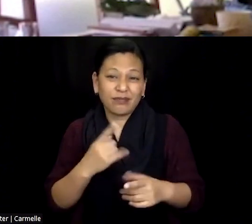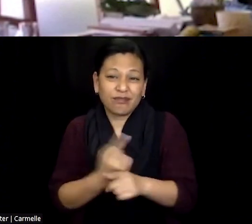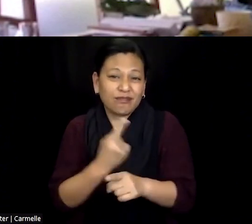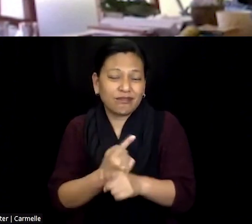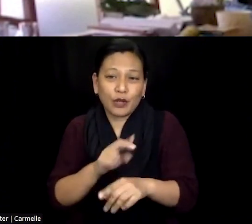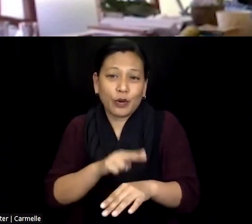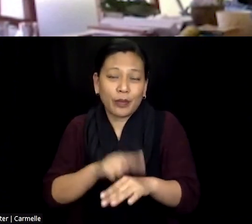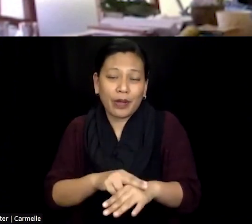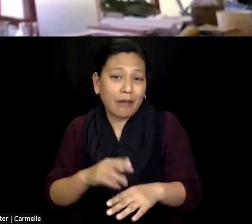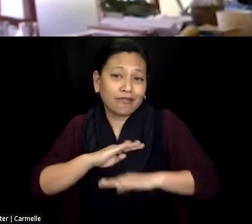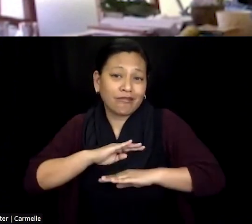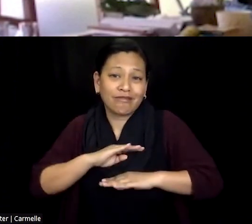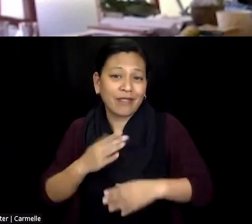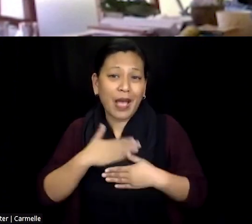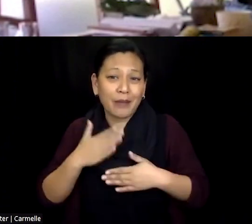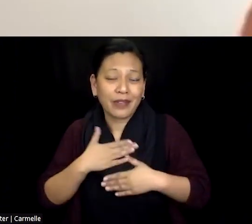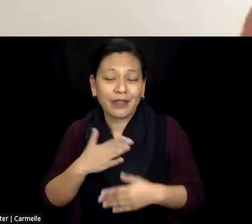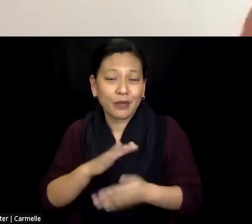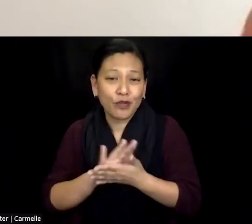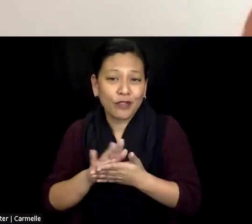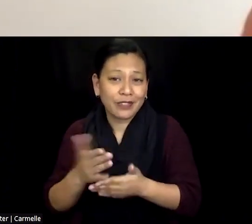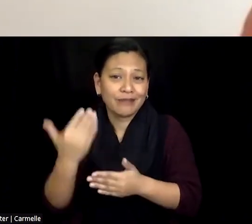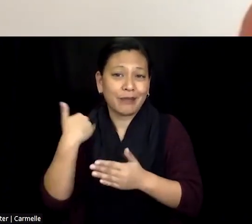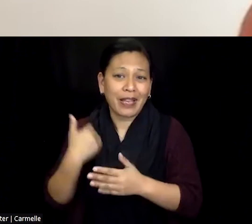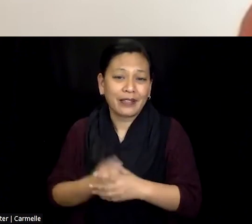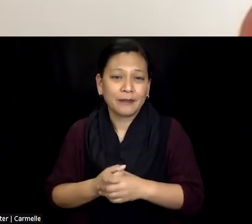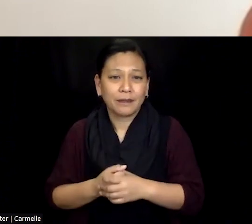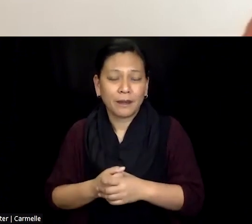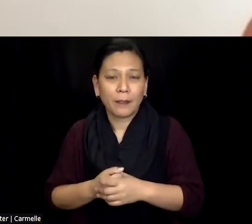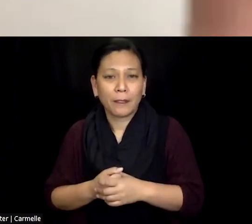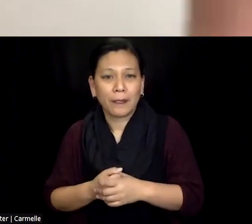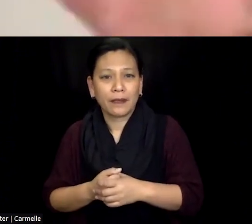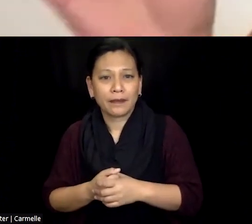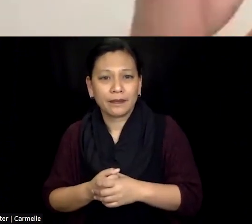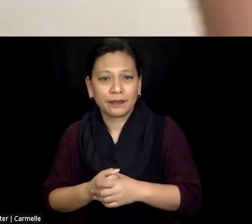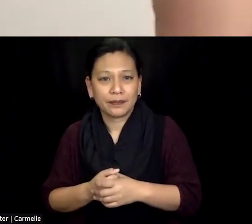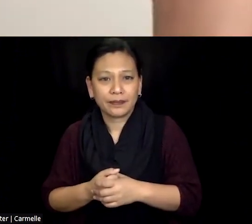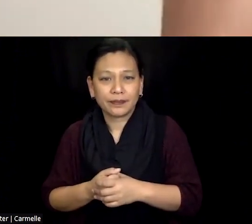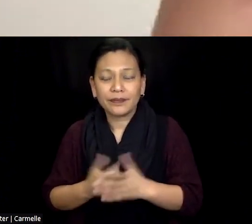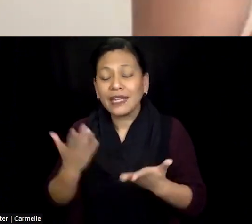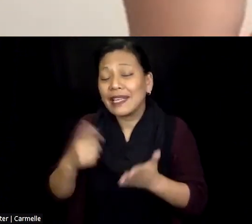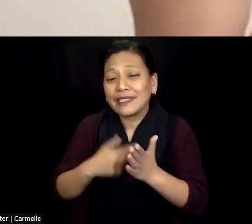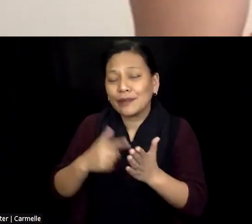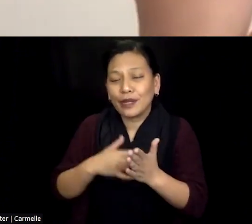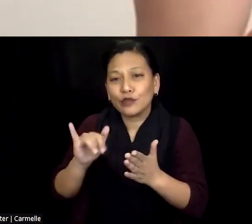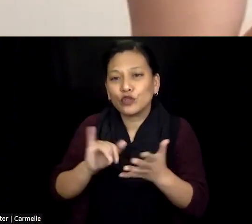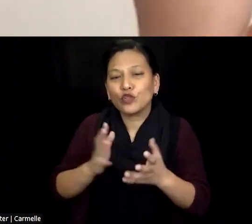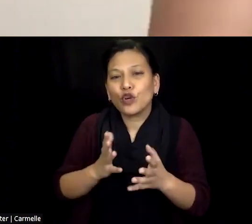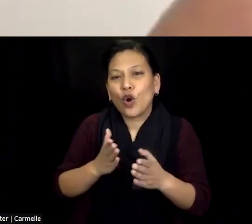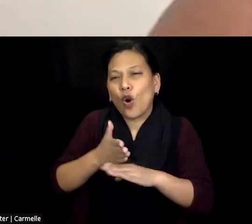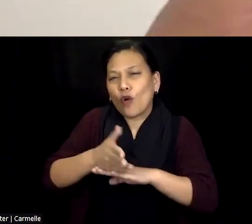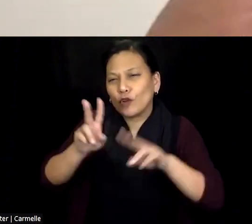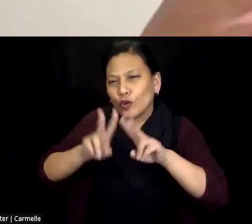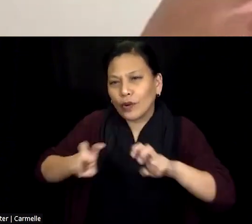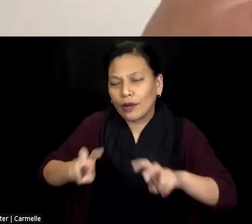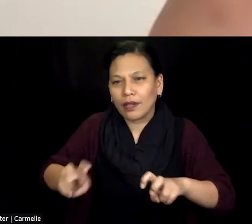happy that the movies are the way that they are. Yeah. And I think it's, again, an overcritical eye sometimes is like when